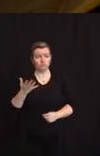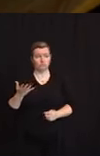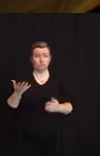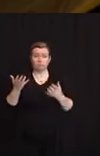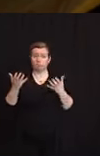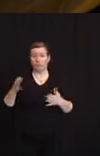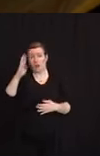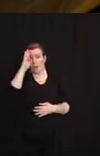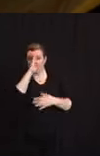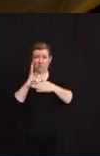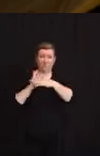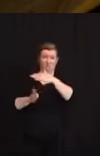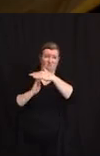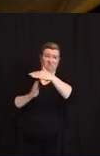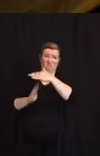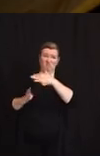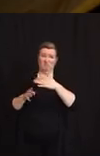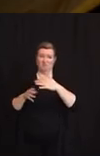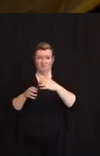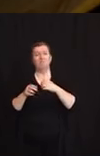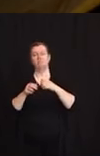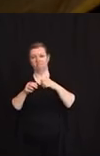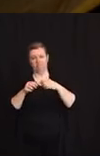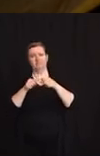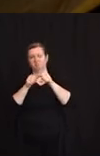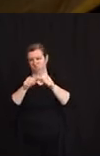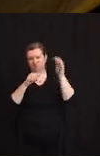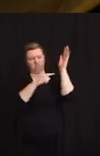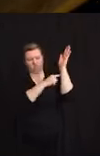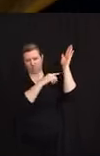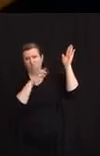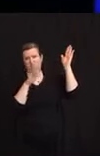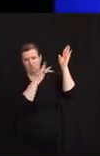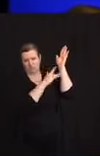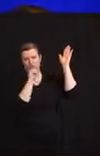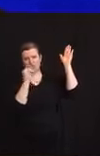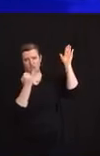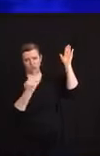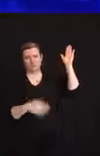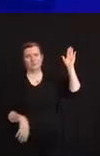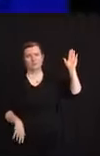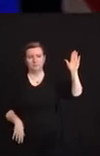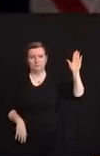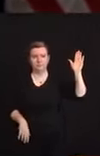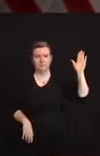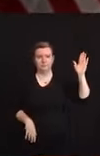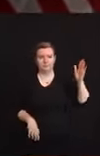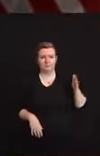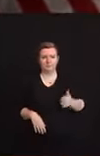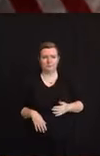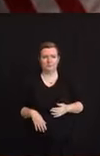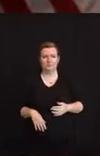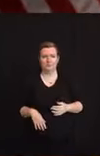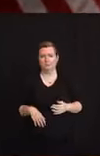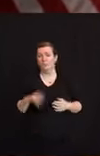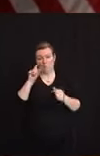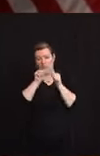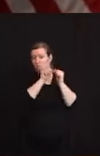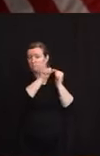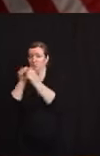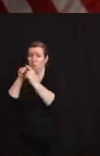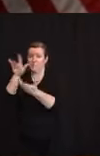and spread out. Hey, Judy, just to add to that, it's not like there are no cases. Middlesex, depending on how you